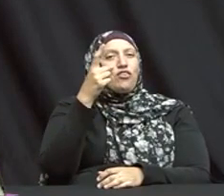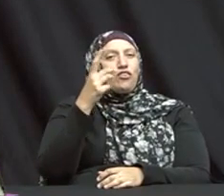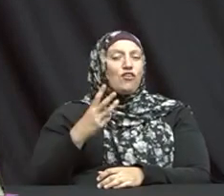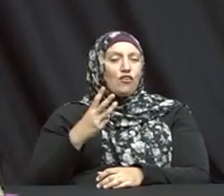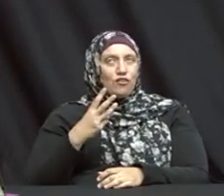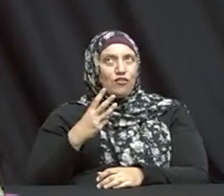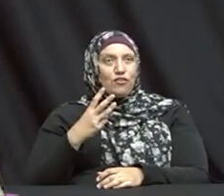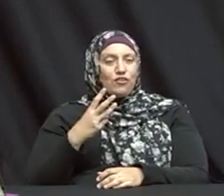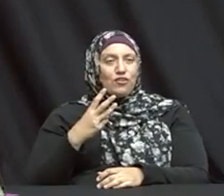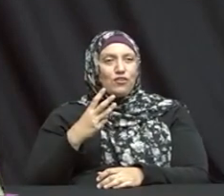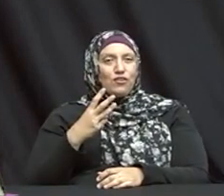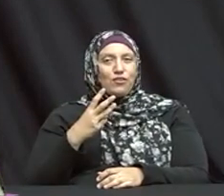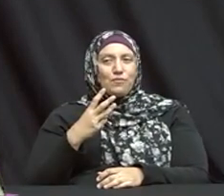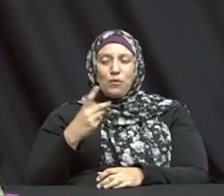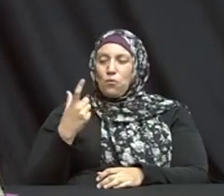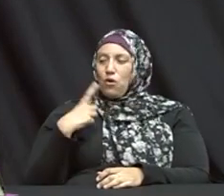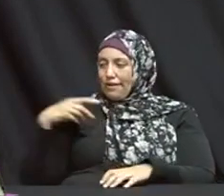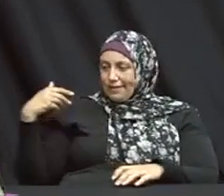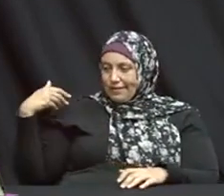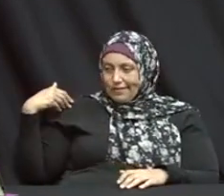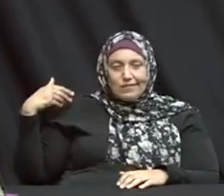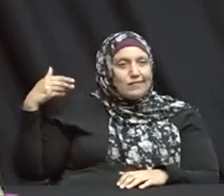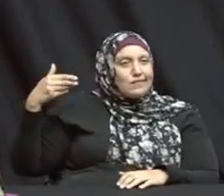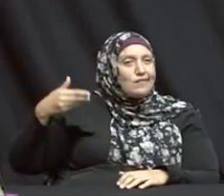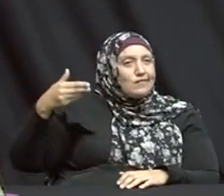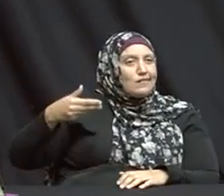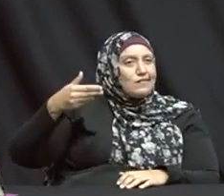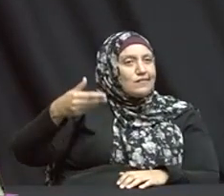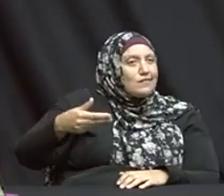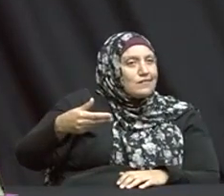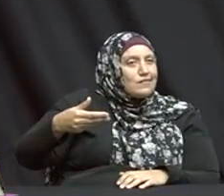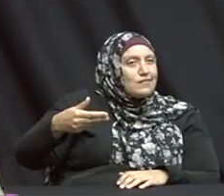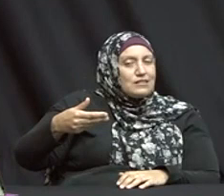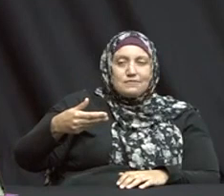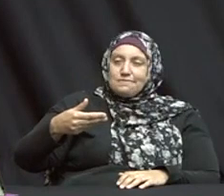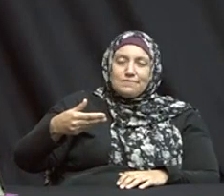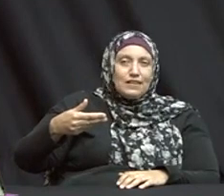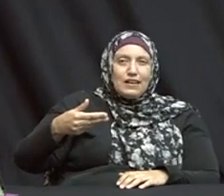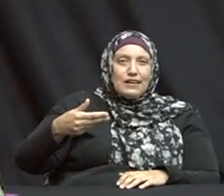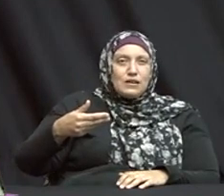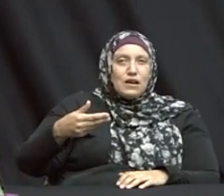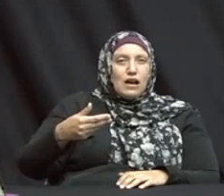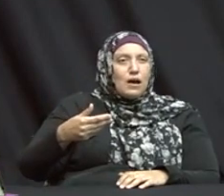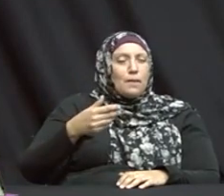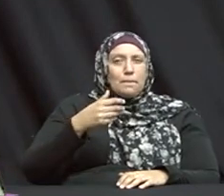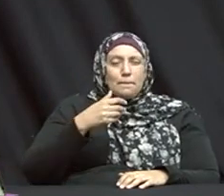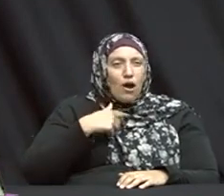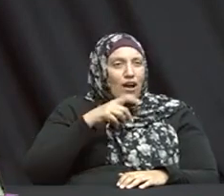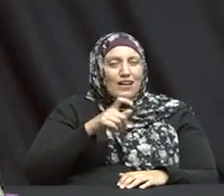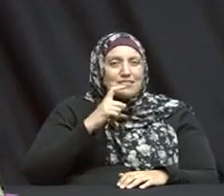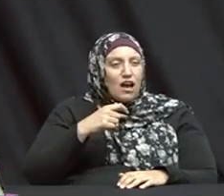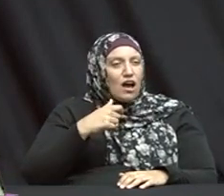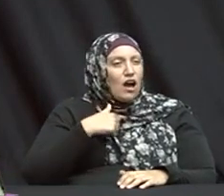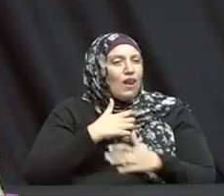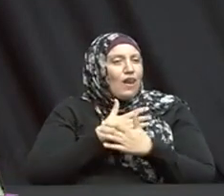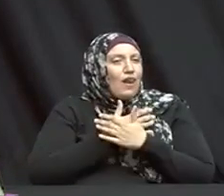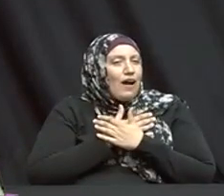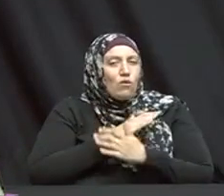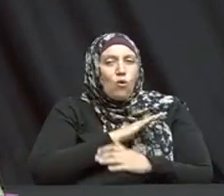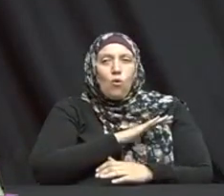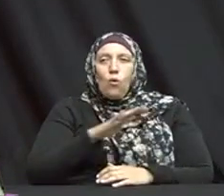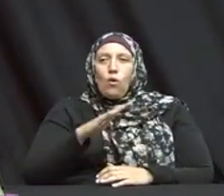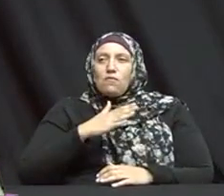proportions dictated by the religion. So I have a lot of clients who come to me and they say, I love all my children equally. I don't want to give my daughter less than